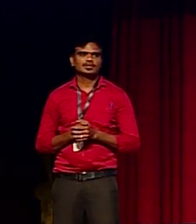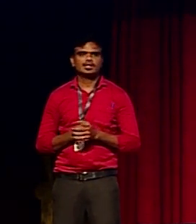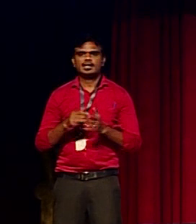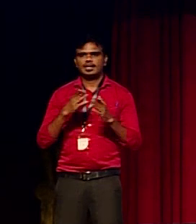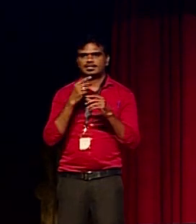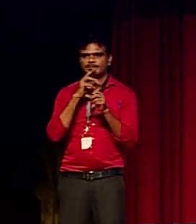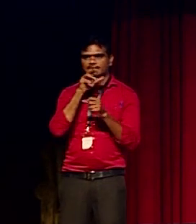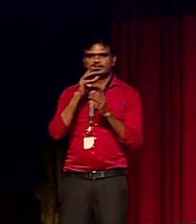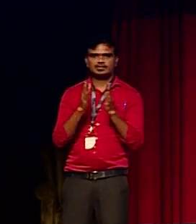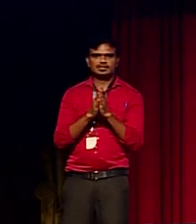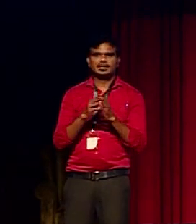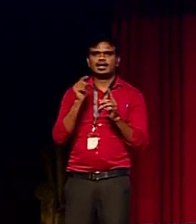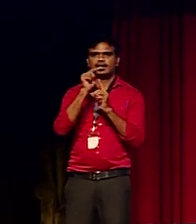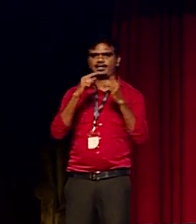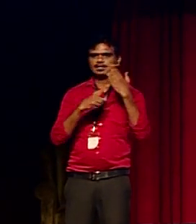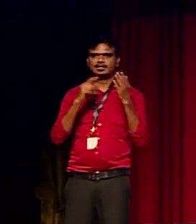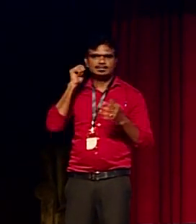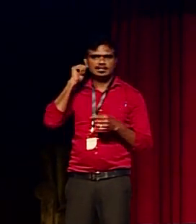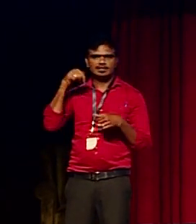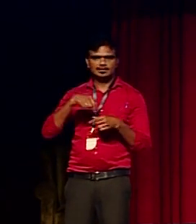I'm speaking at IIT Chennai,